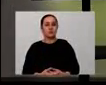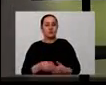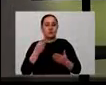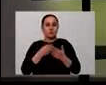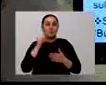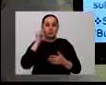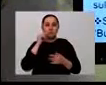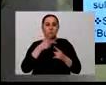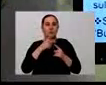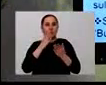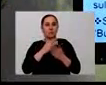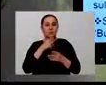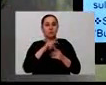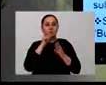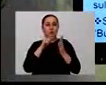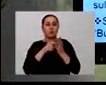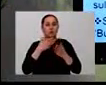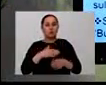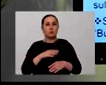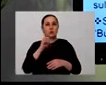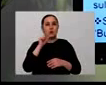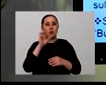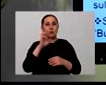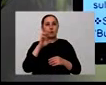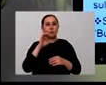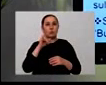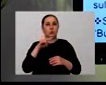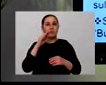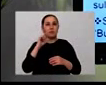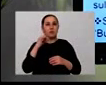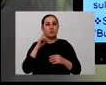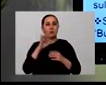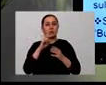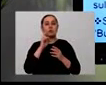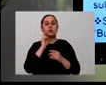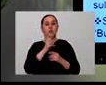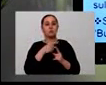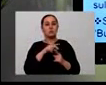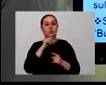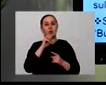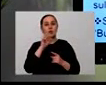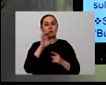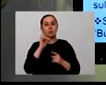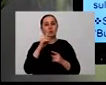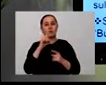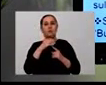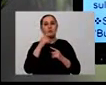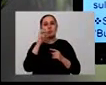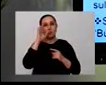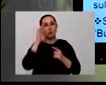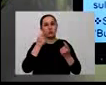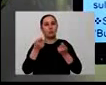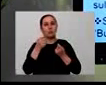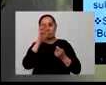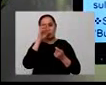Aziz o'quvchilar, dastlab sizda savol tug'iladi. Abul Fayzxon kim? Demak, Abul Fayzxon Buxoroda hukmronlik